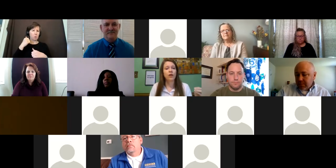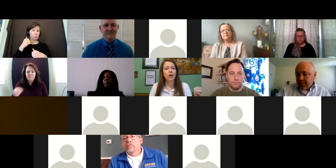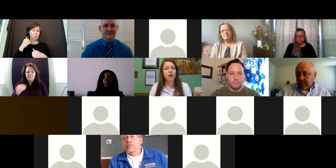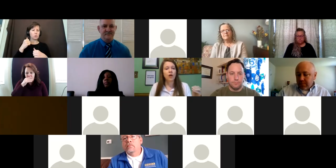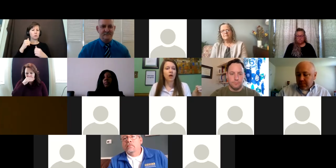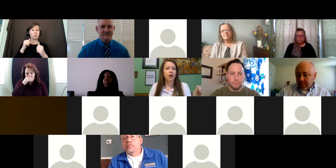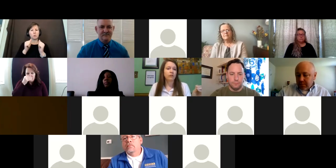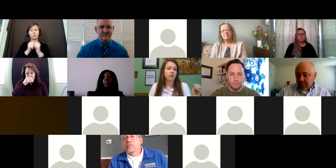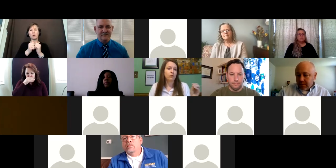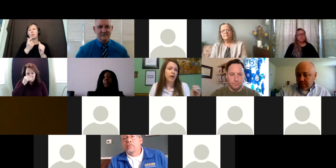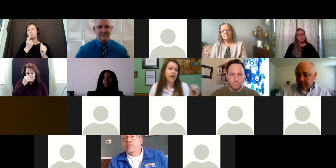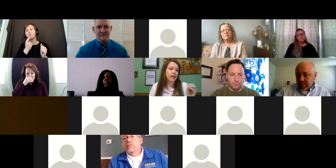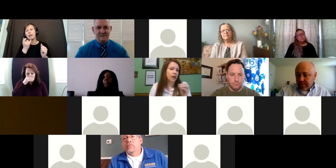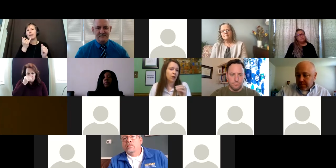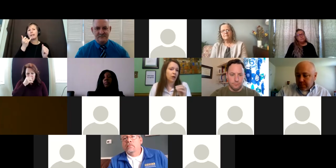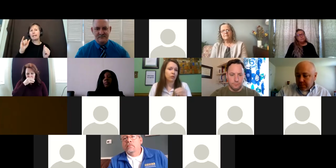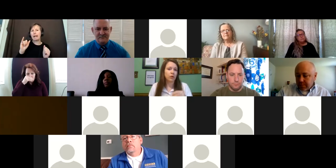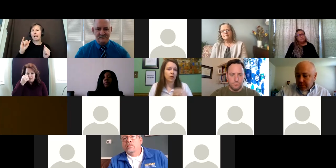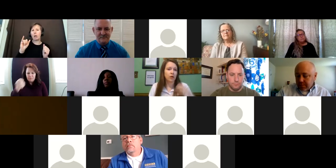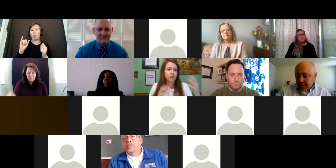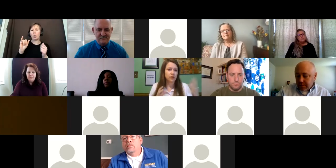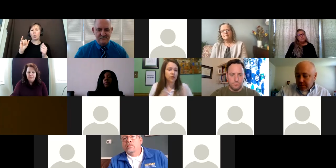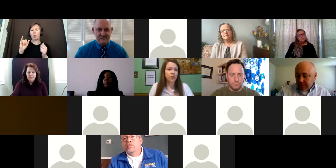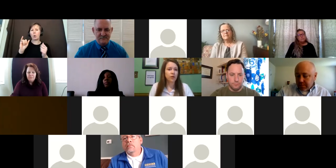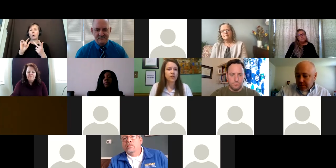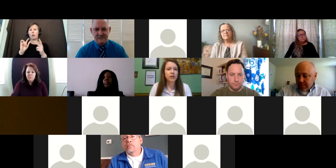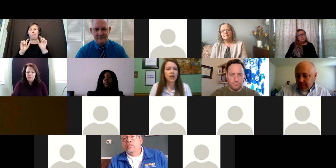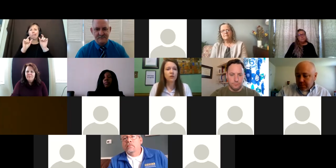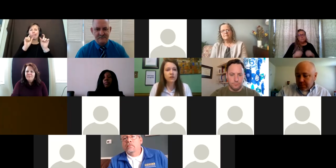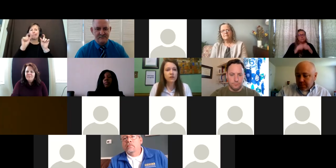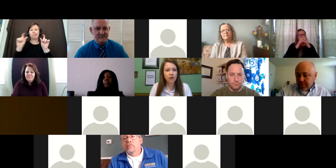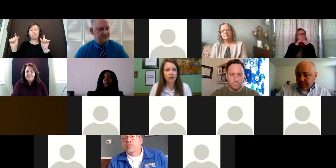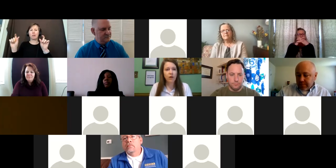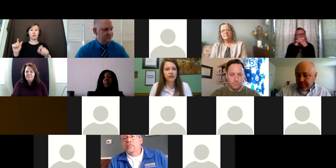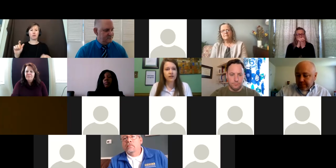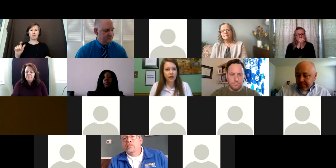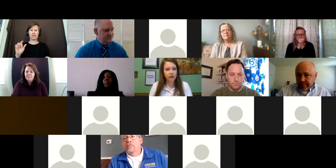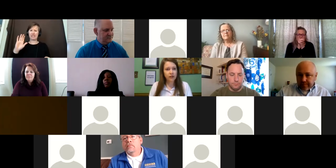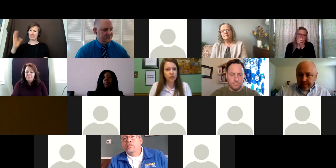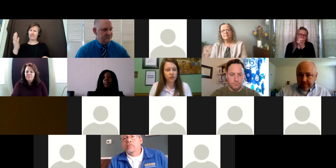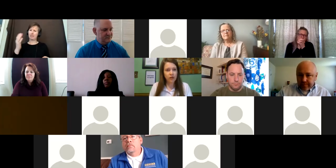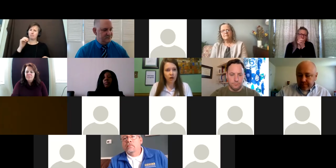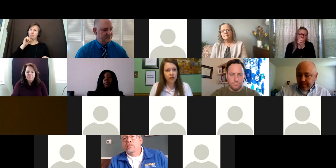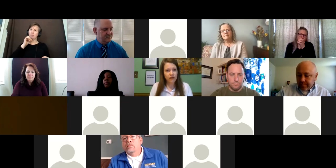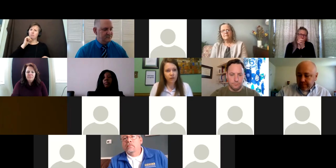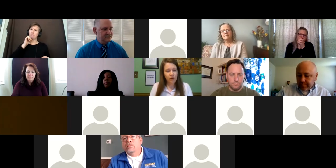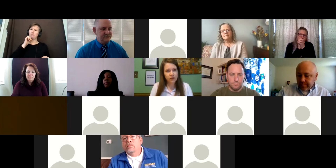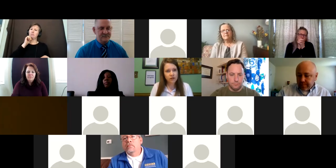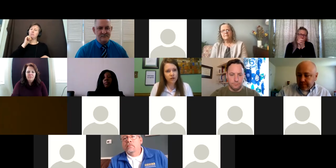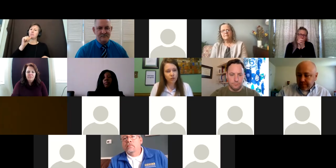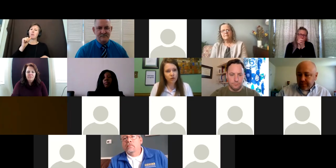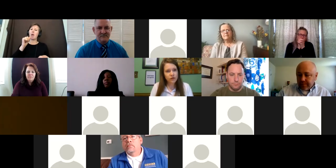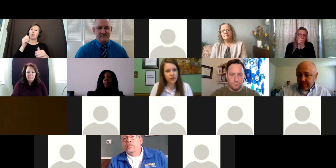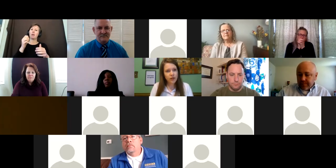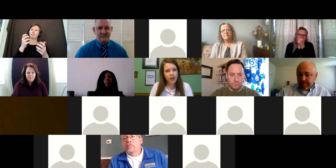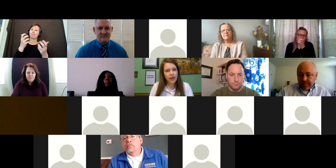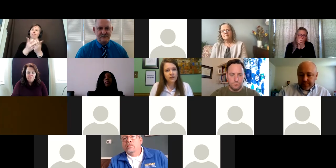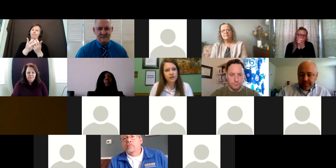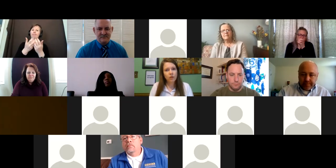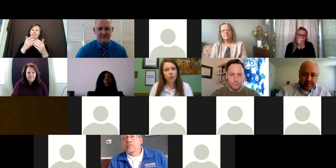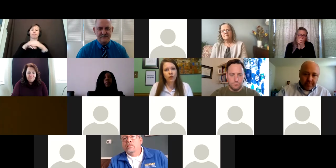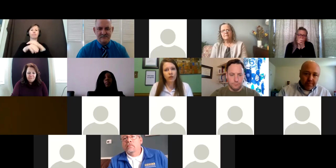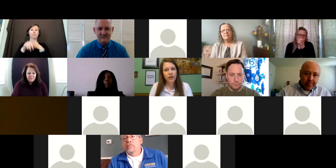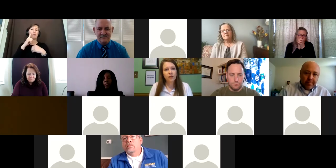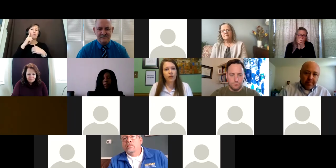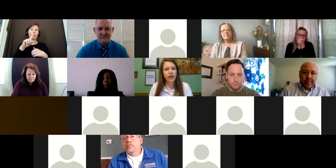with red, yellow, interspersed, that was not quite as friendly to our deafblind consumers. And